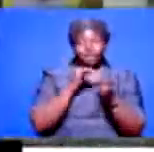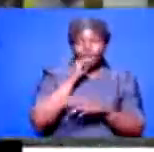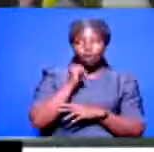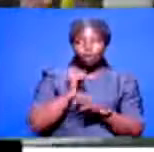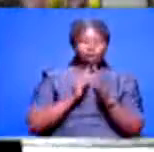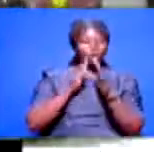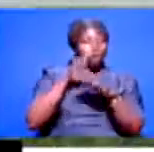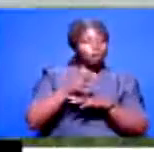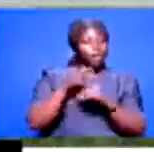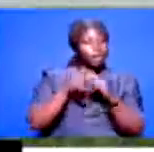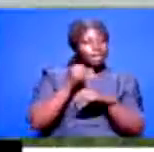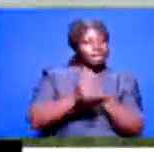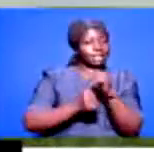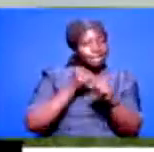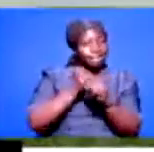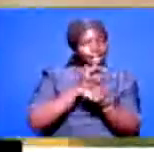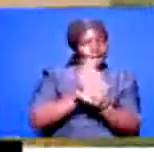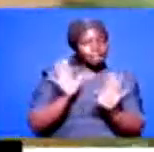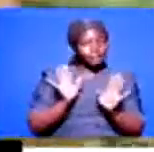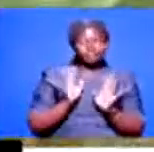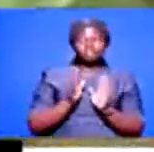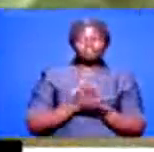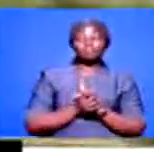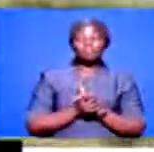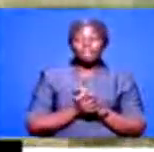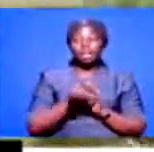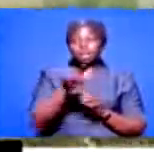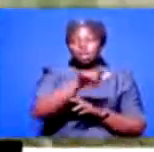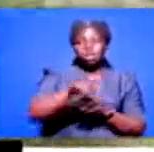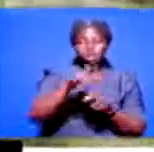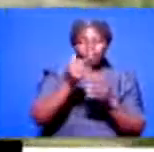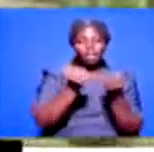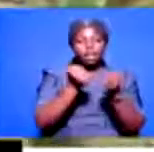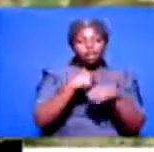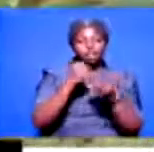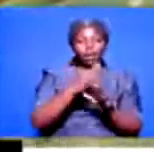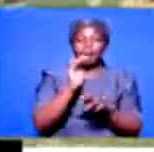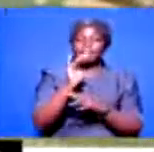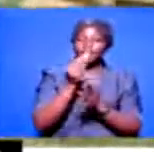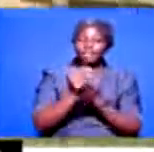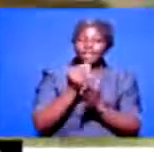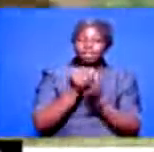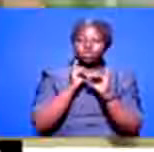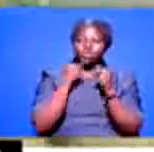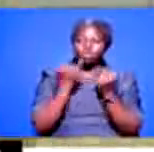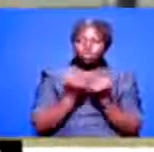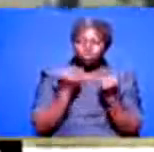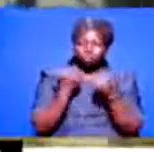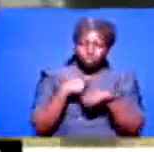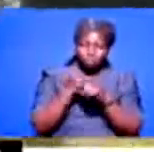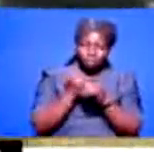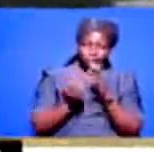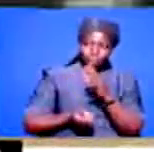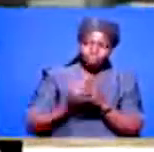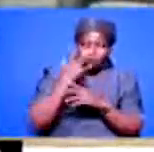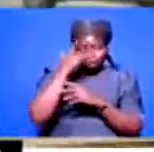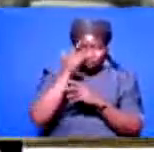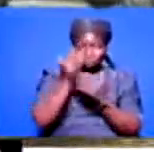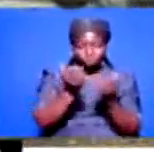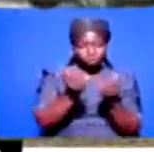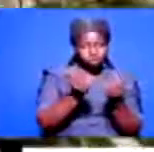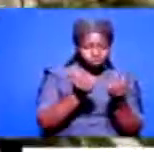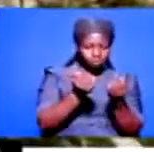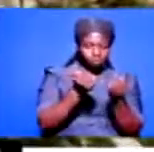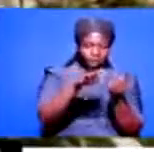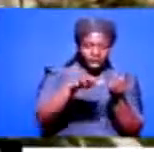8 years. Local vehicle assemblers are urging financial institutions to tailor products for transport investors to acquire brand new